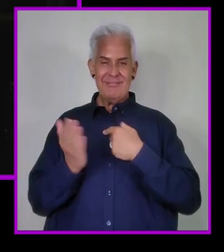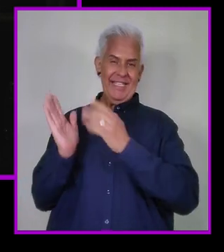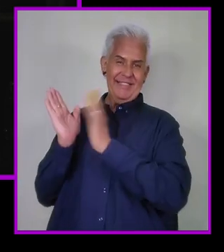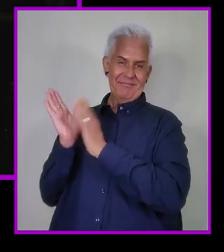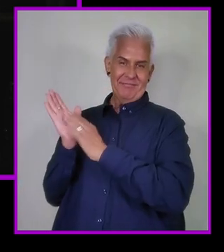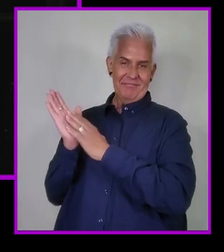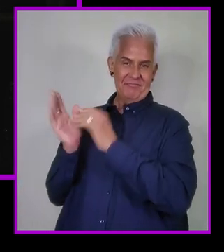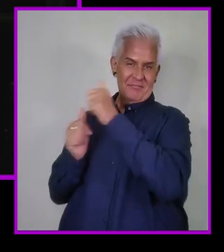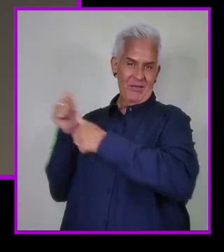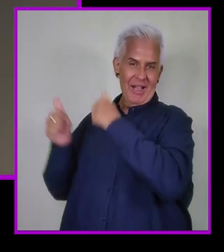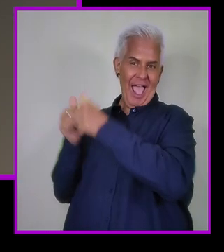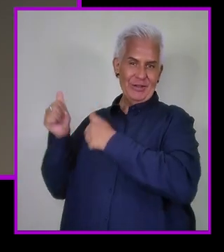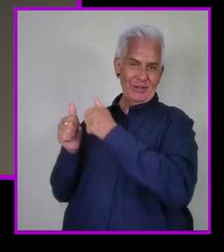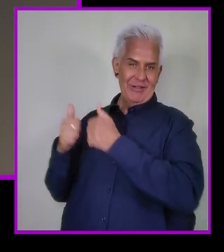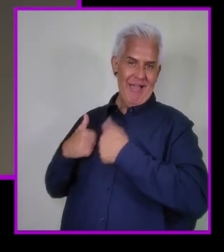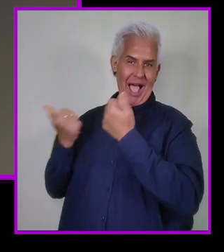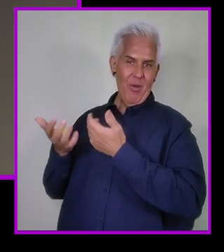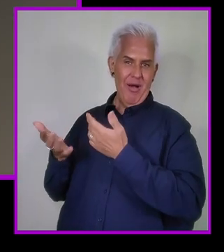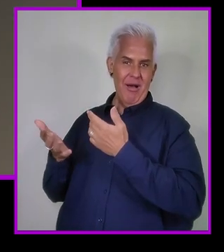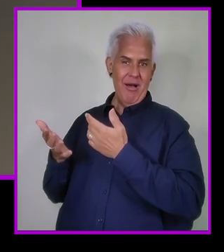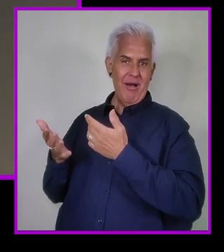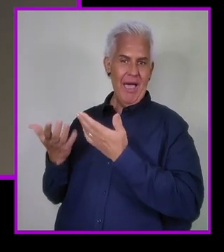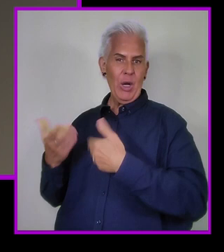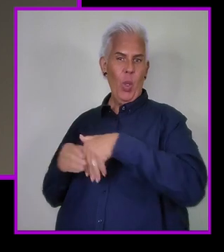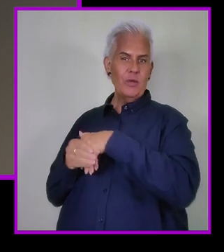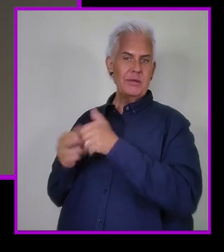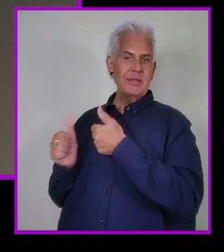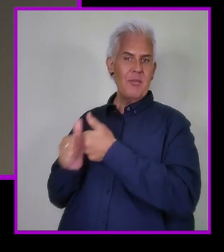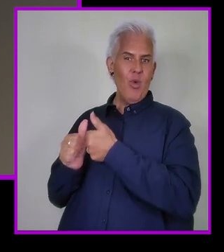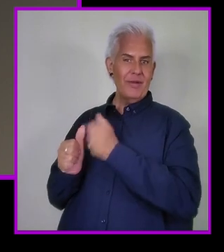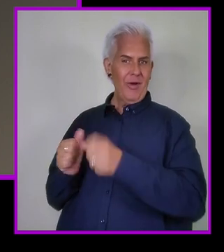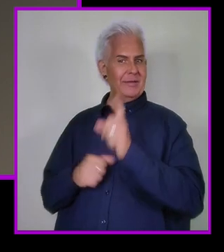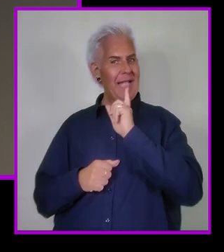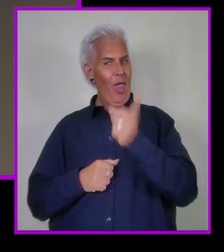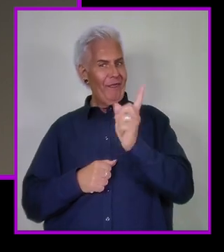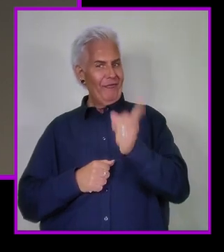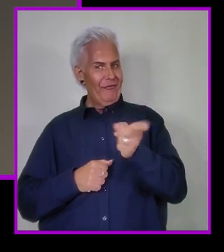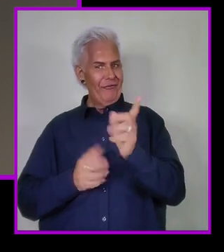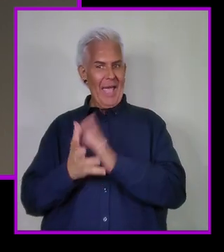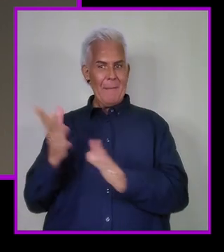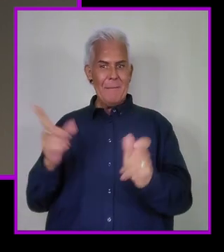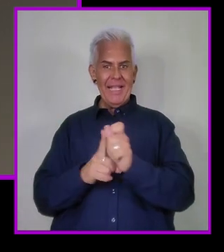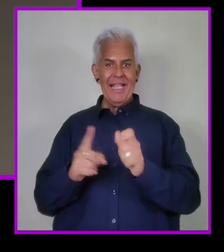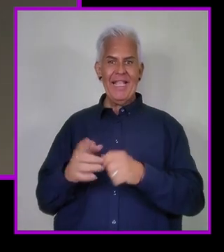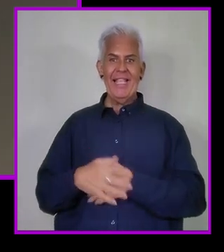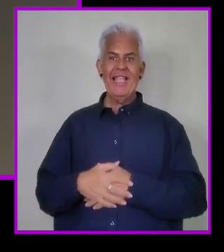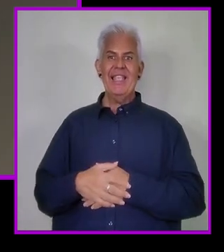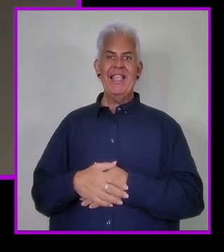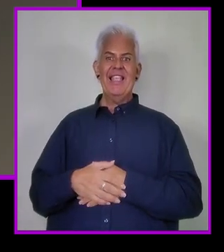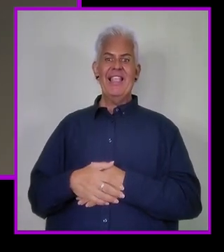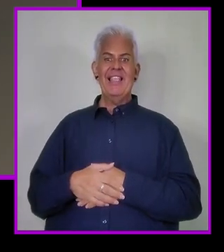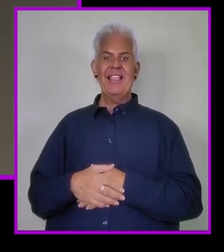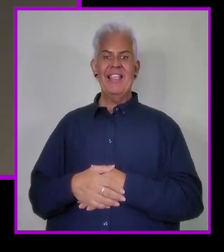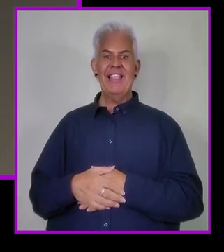and congratulated our inclusion supporter for telling a government minister to go walk